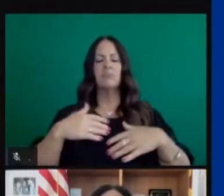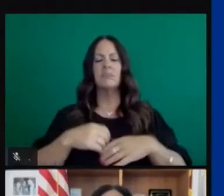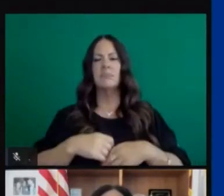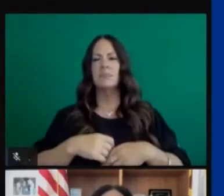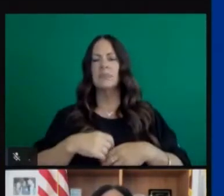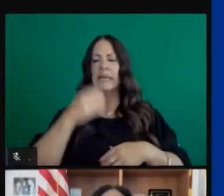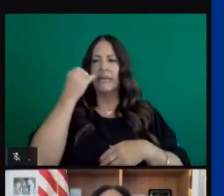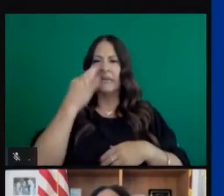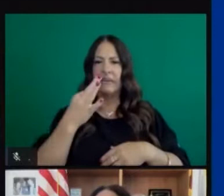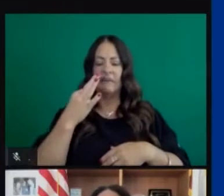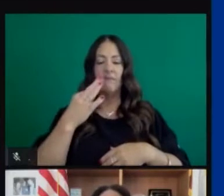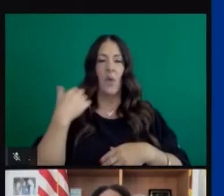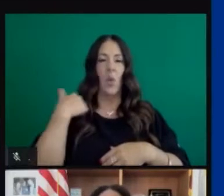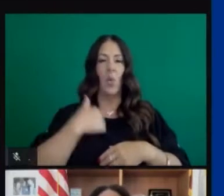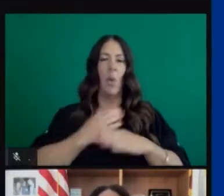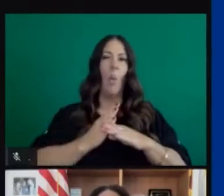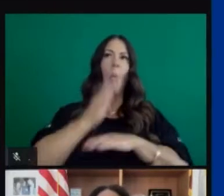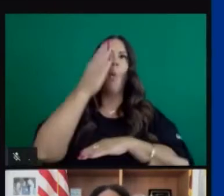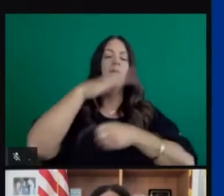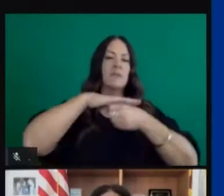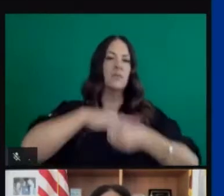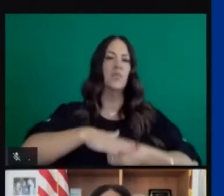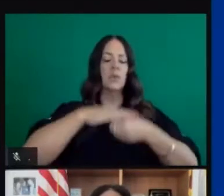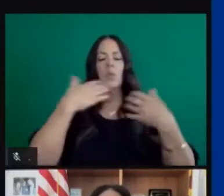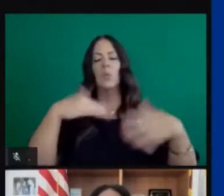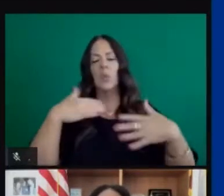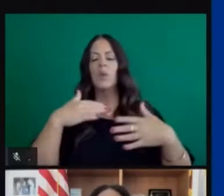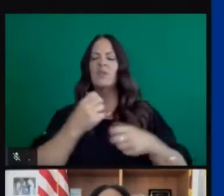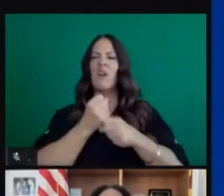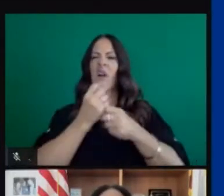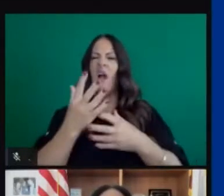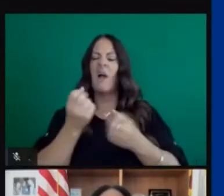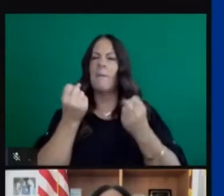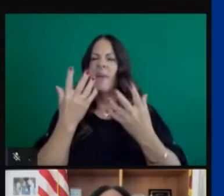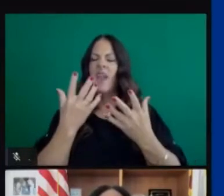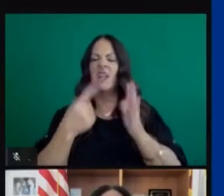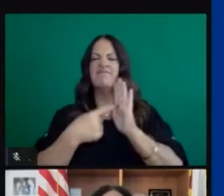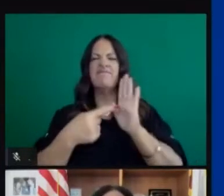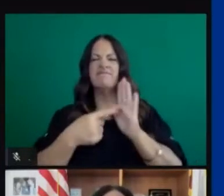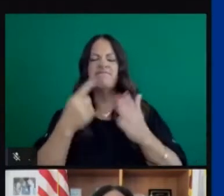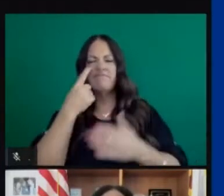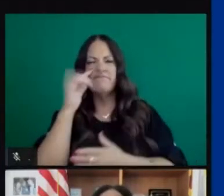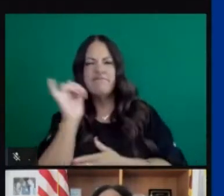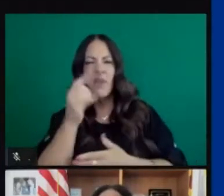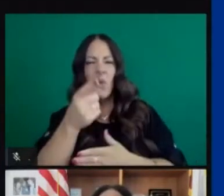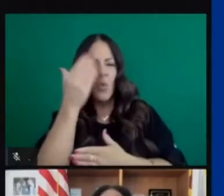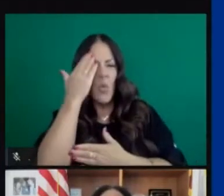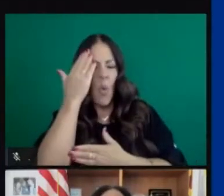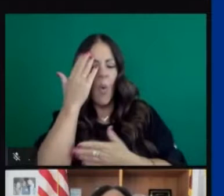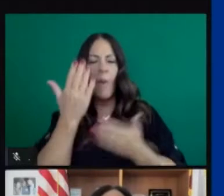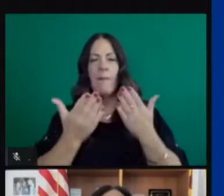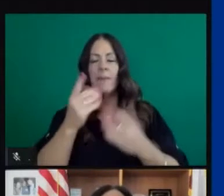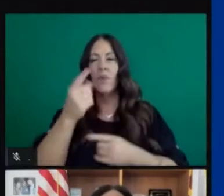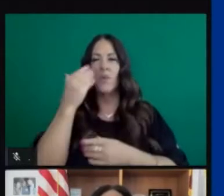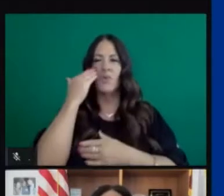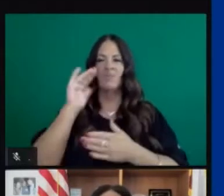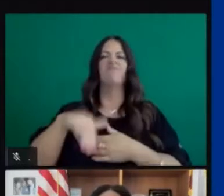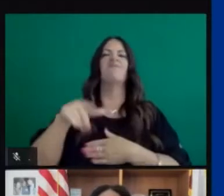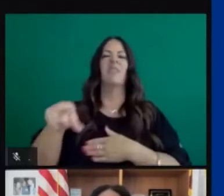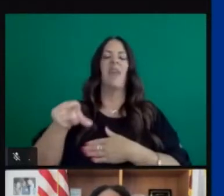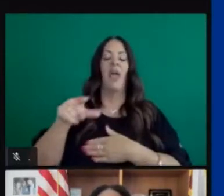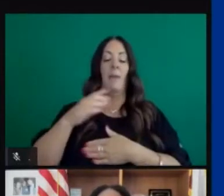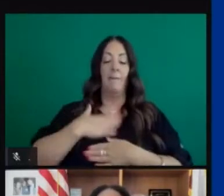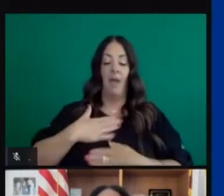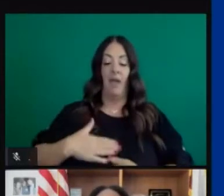Overactivity of the stress response can be associated with a variety of symptoms, some of which are familiar and others which might be less well